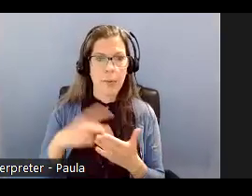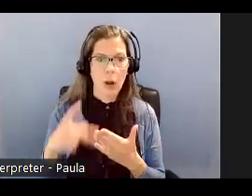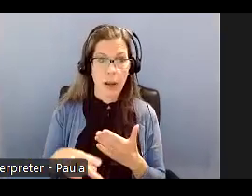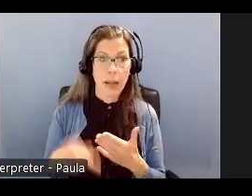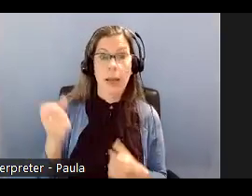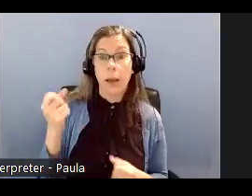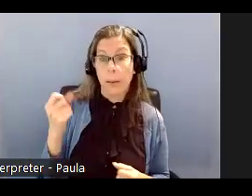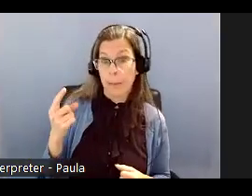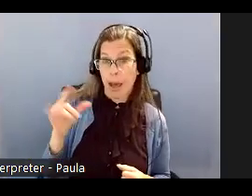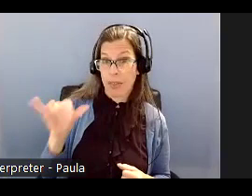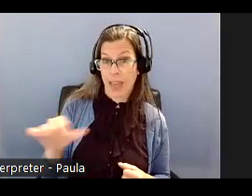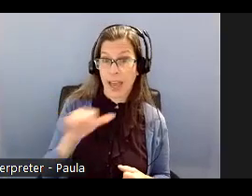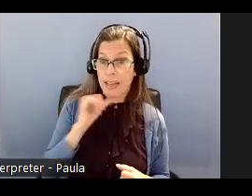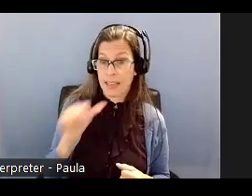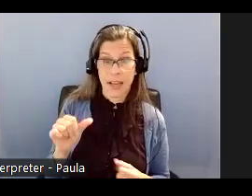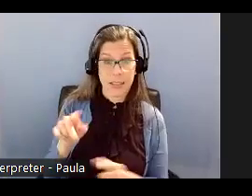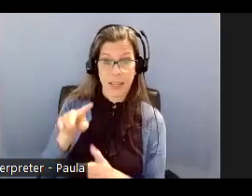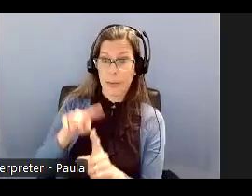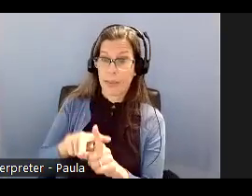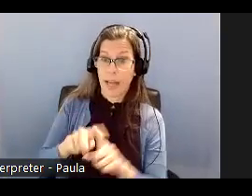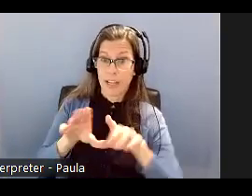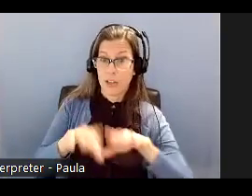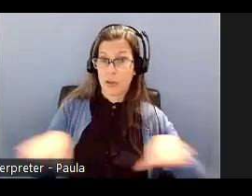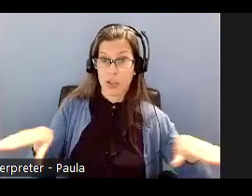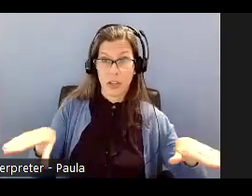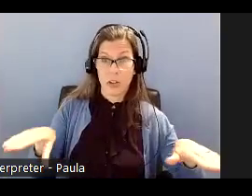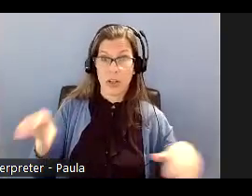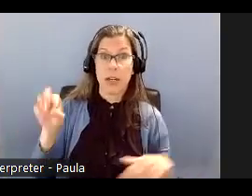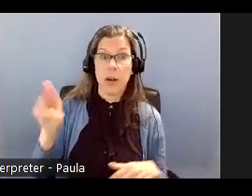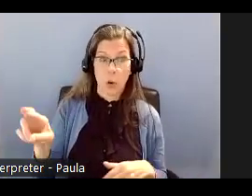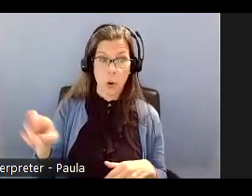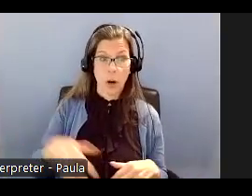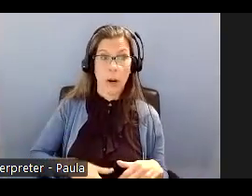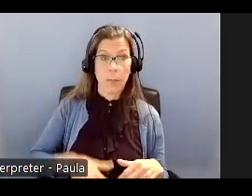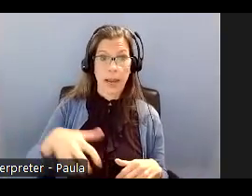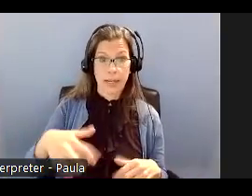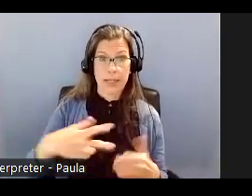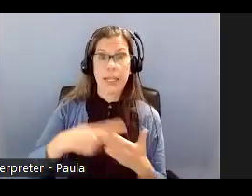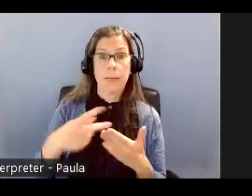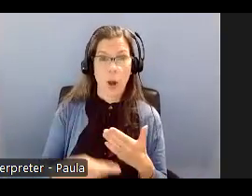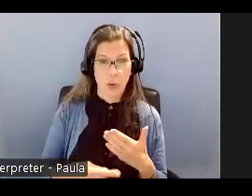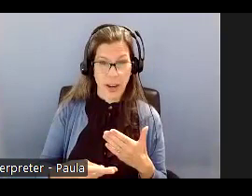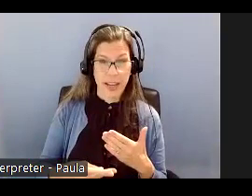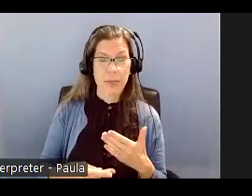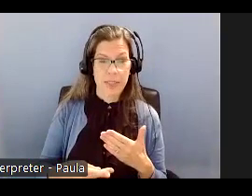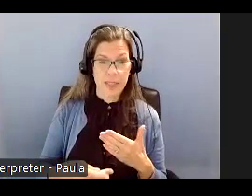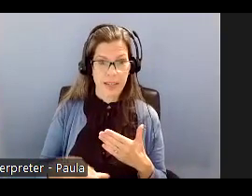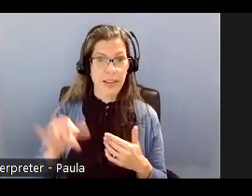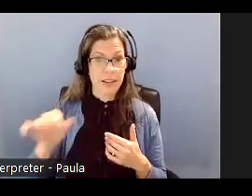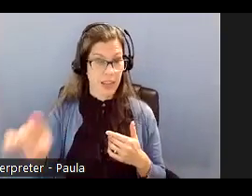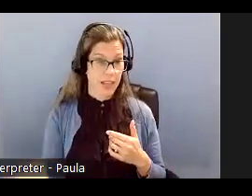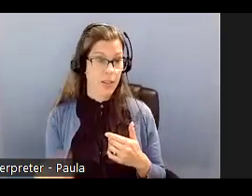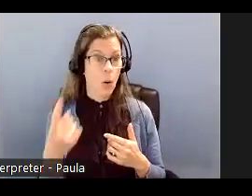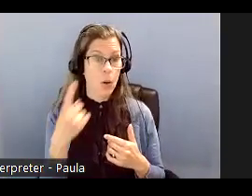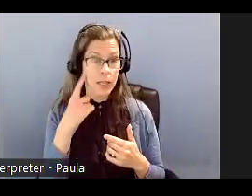However, this does not apply to children or for pregnancy programs. This is only